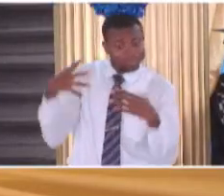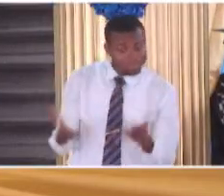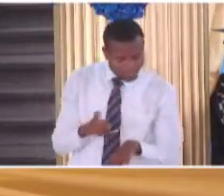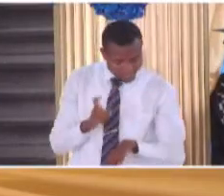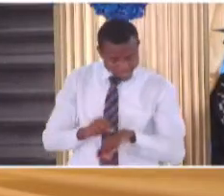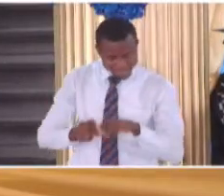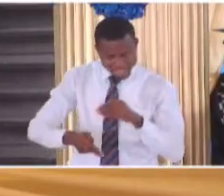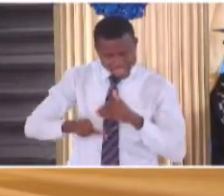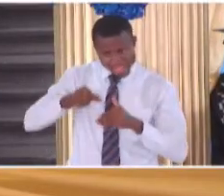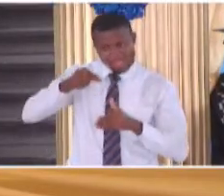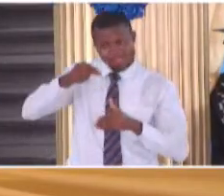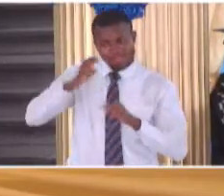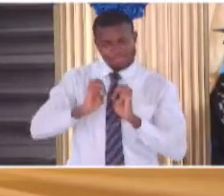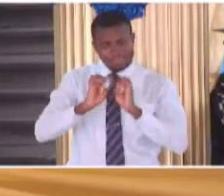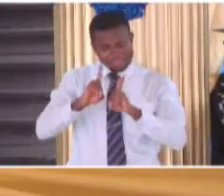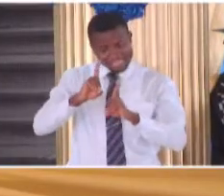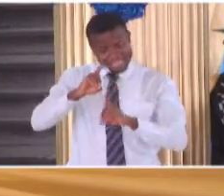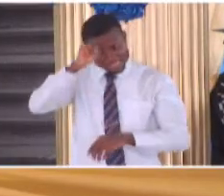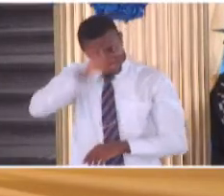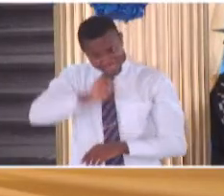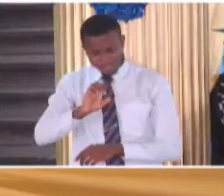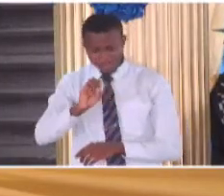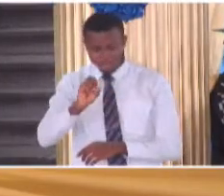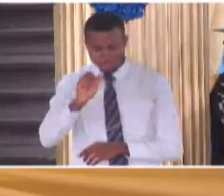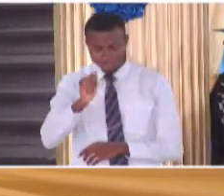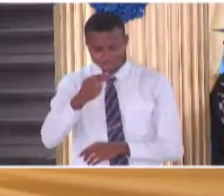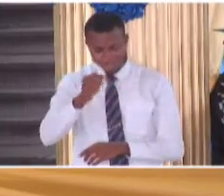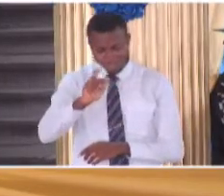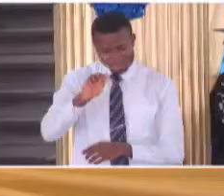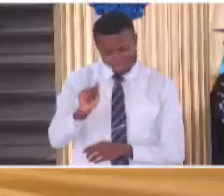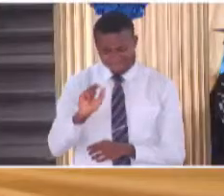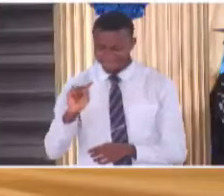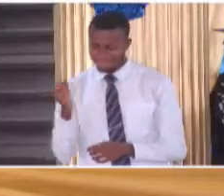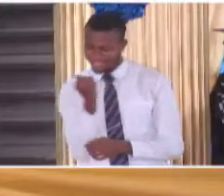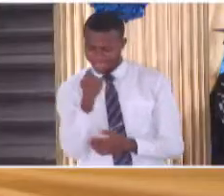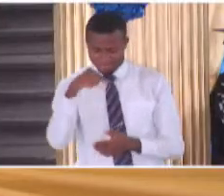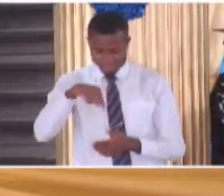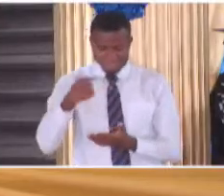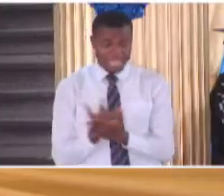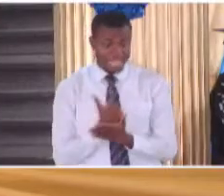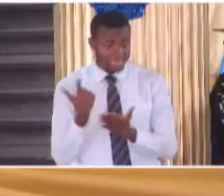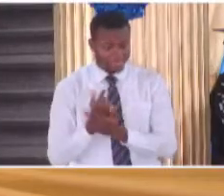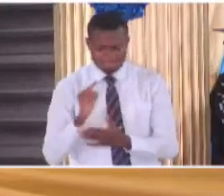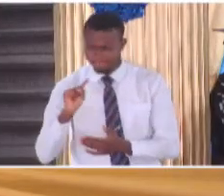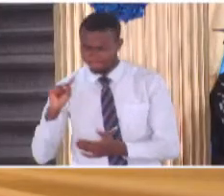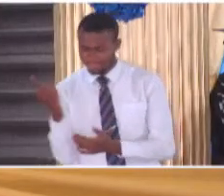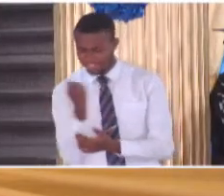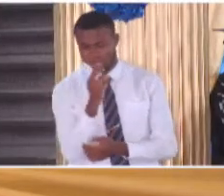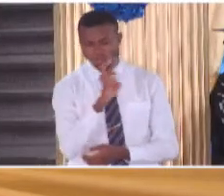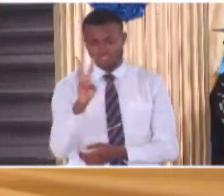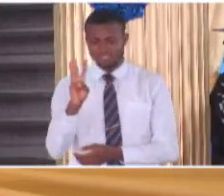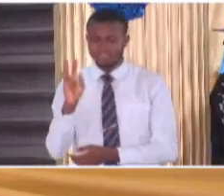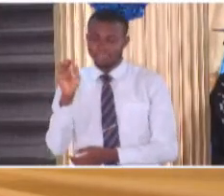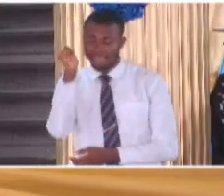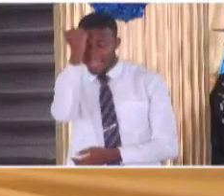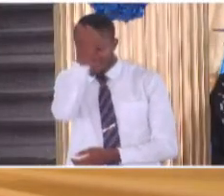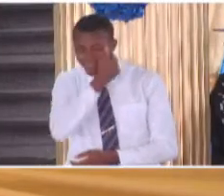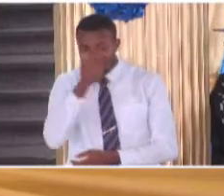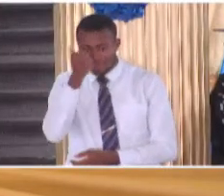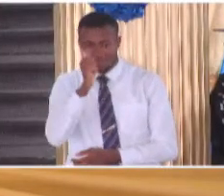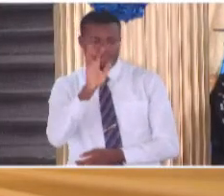Education Sub-Sahara rankings as first in Ghana, first in West Africa, and fifth